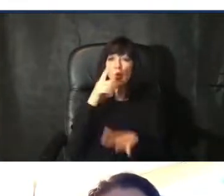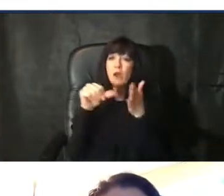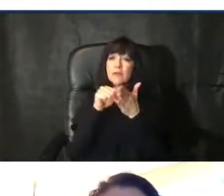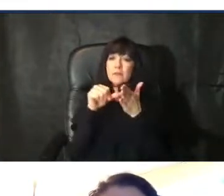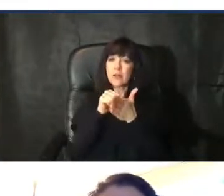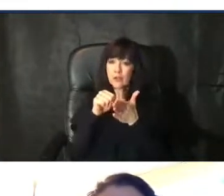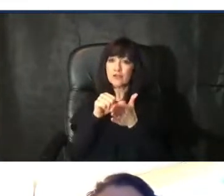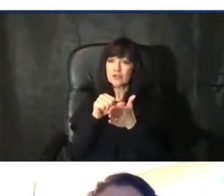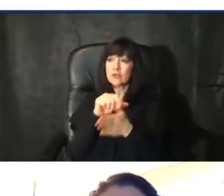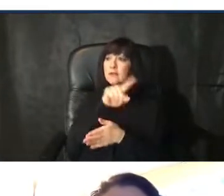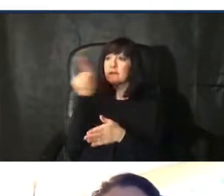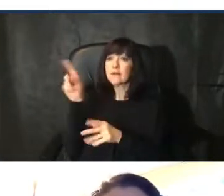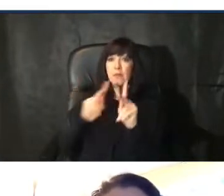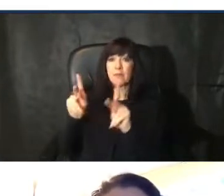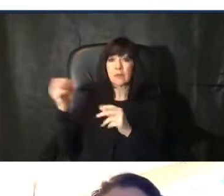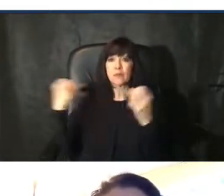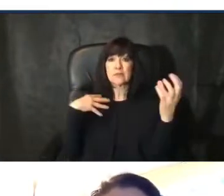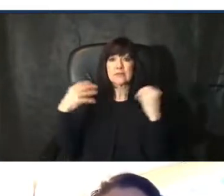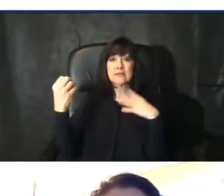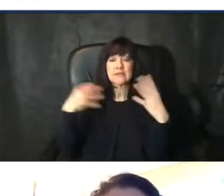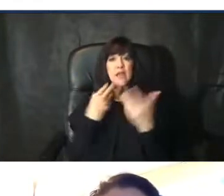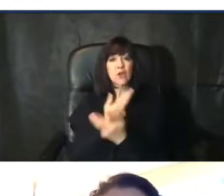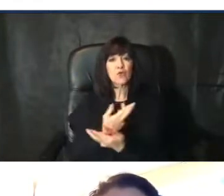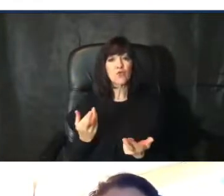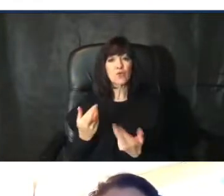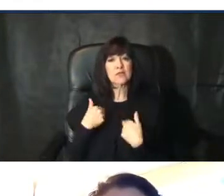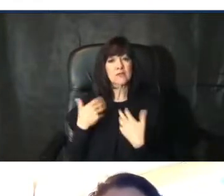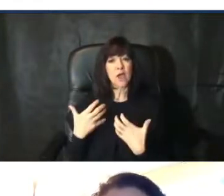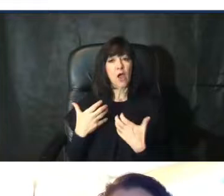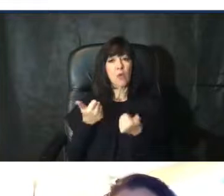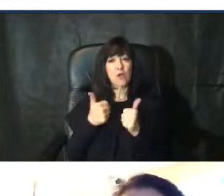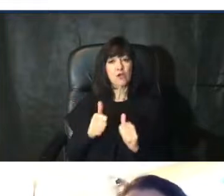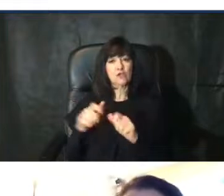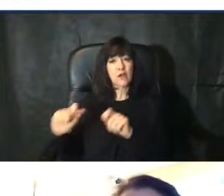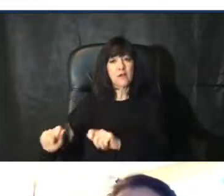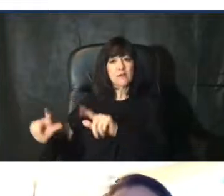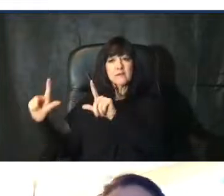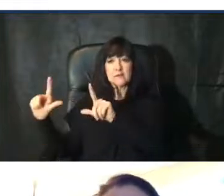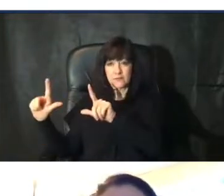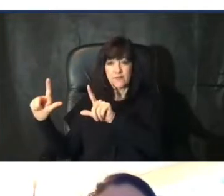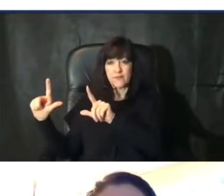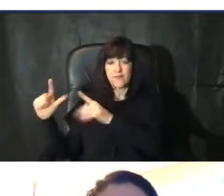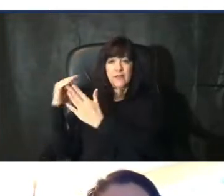sent me resources earlier. So I wanted to try to share that onto the screen so that